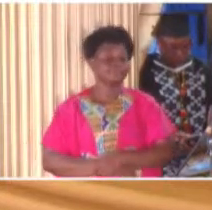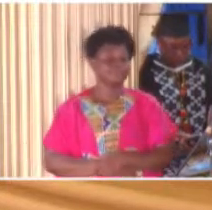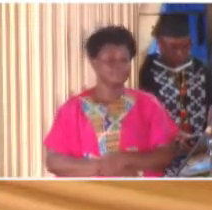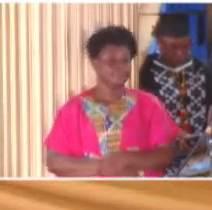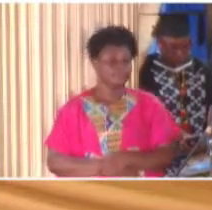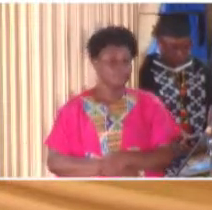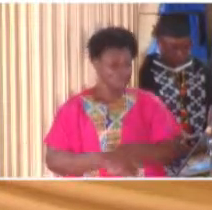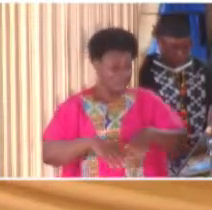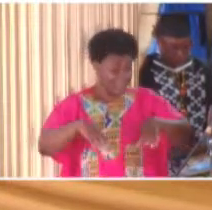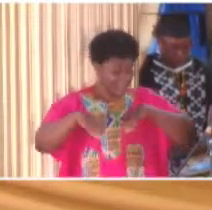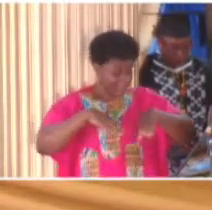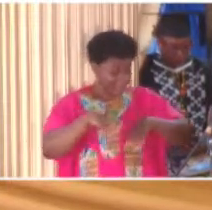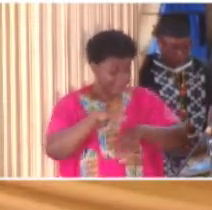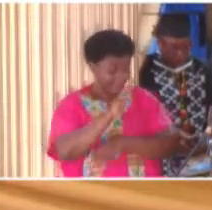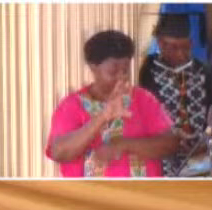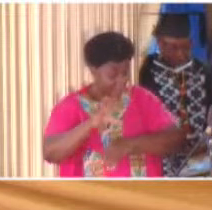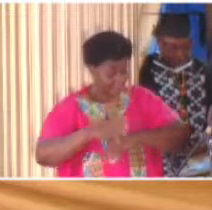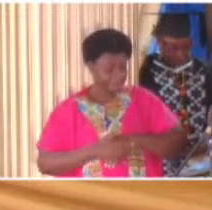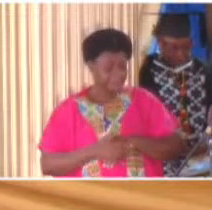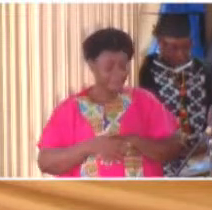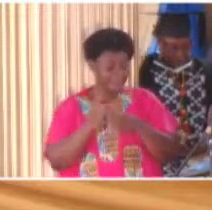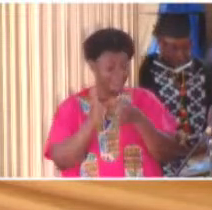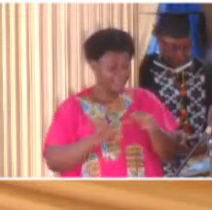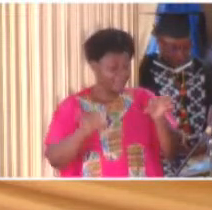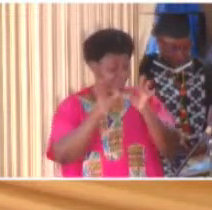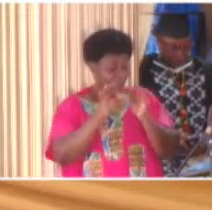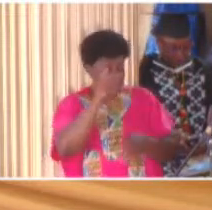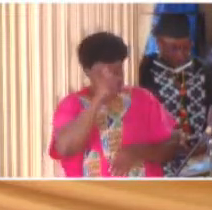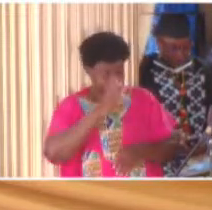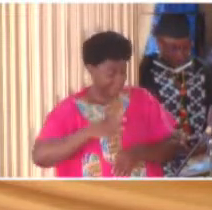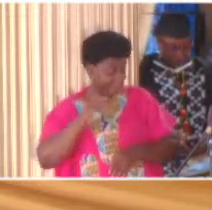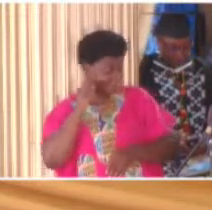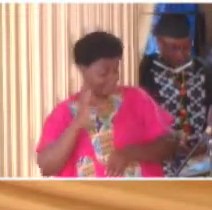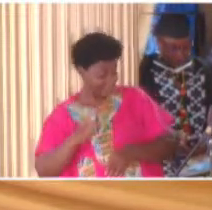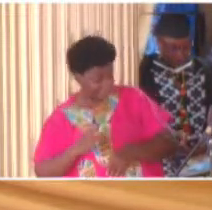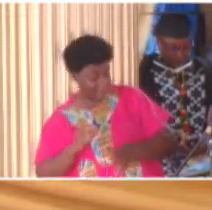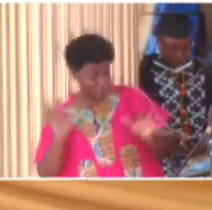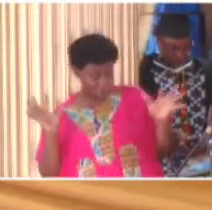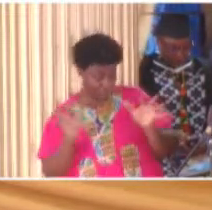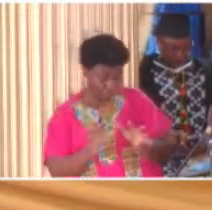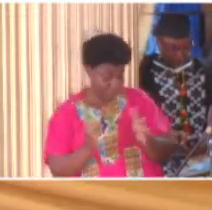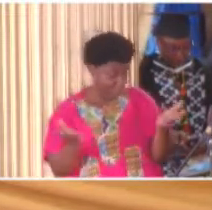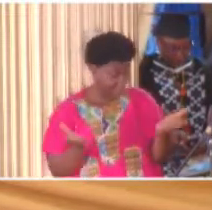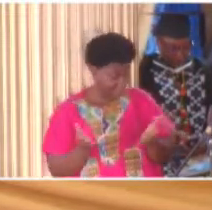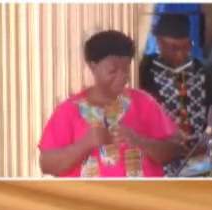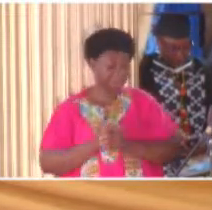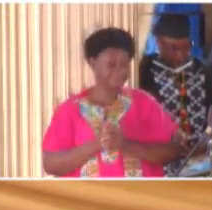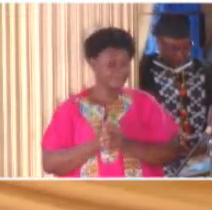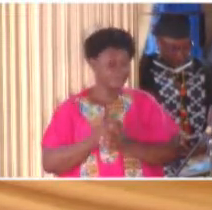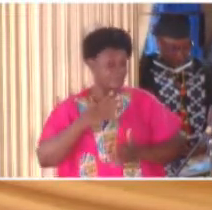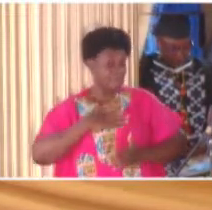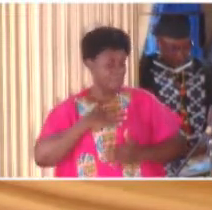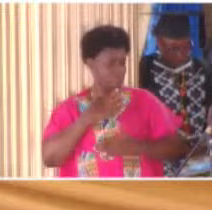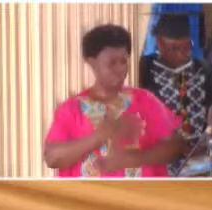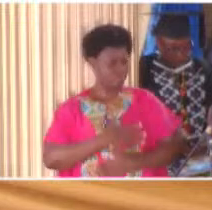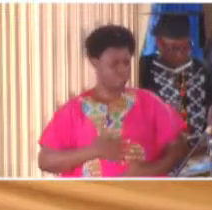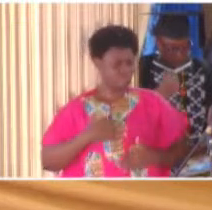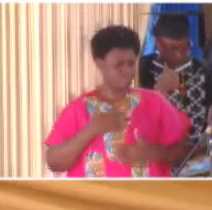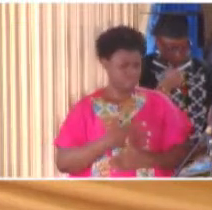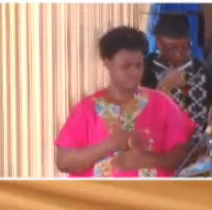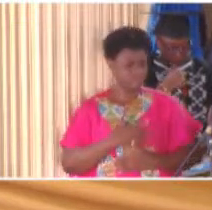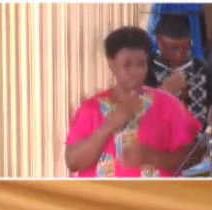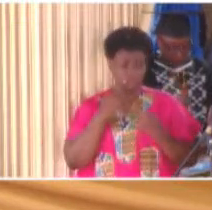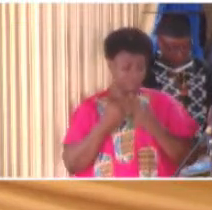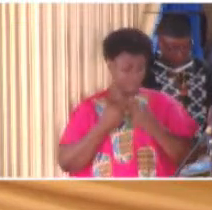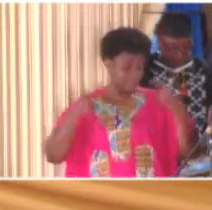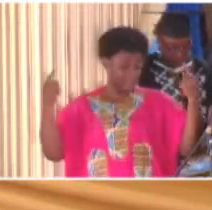Acting Vice Chancellor, distinguished ladies and gentlemen herein gathered, it is now my pleasure to